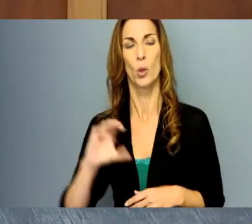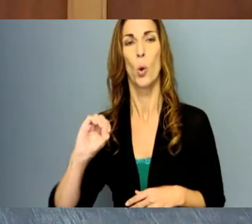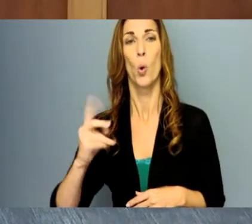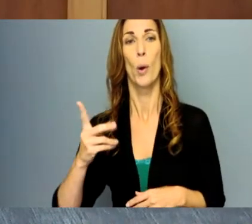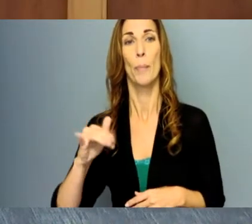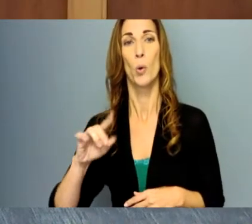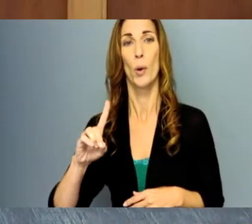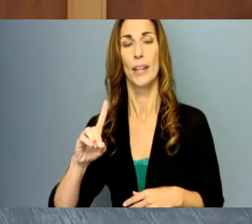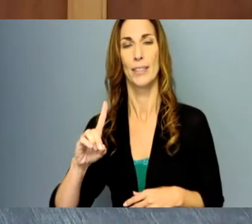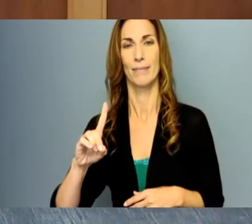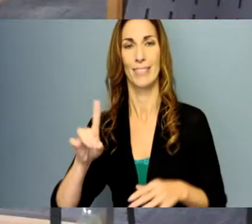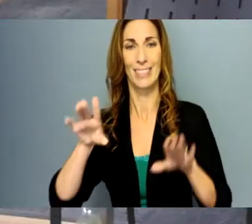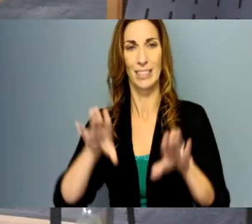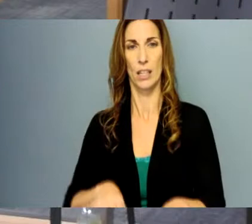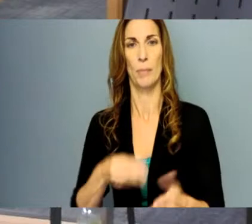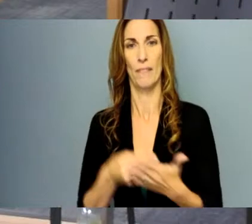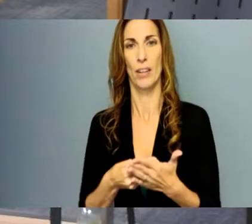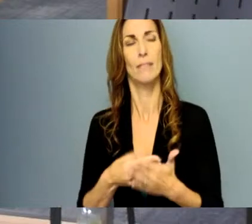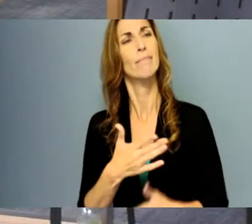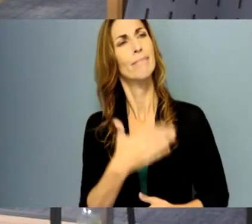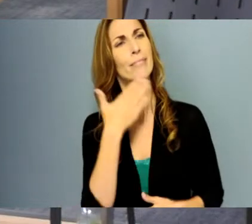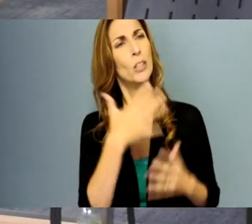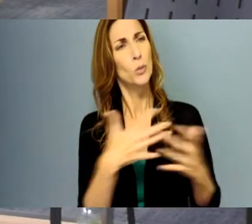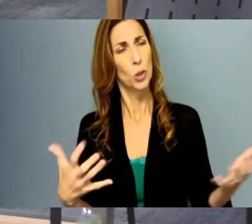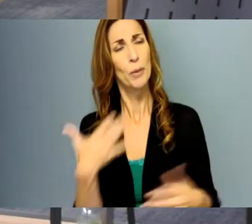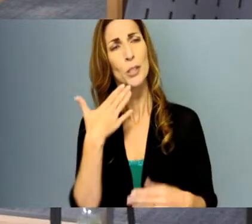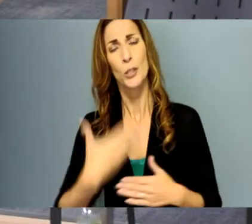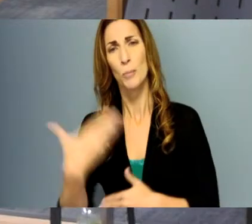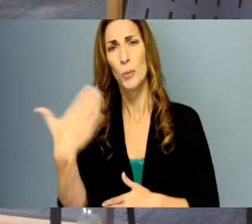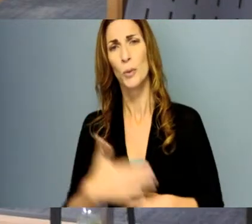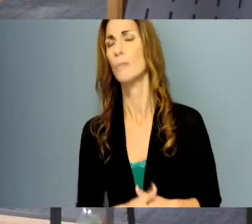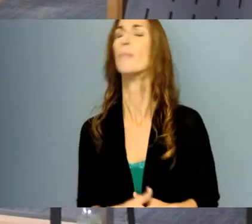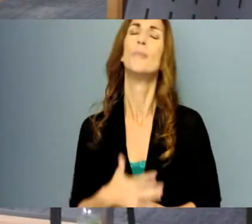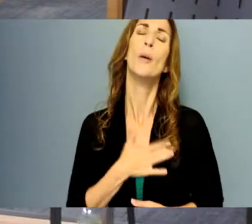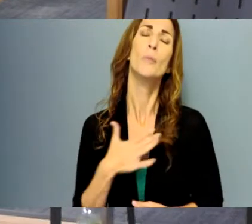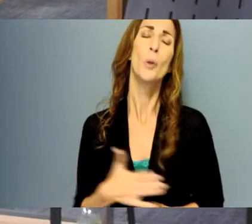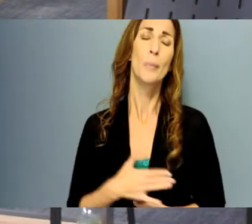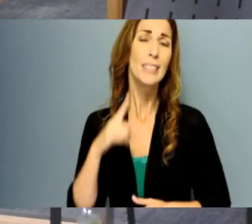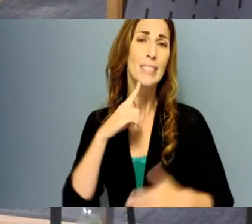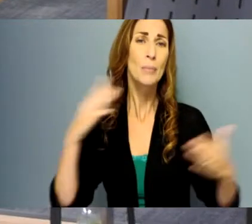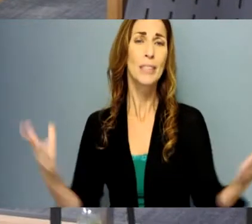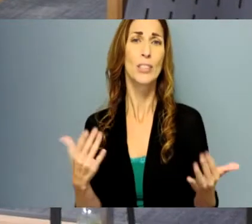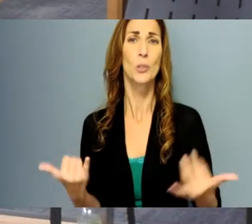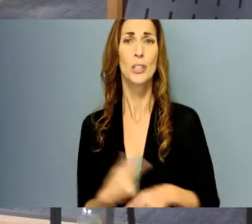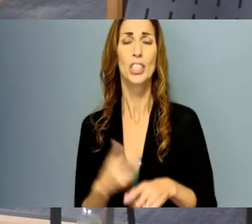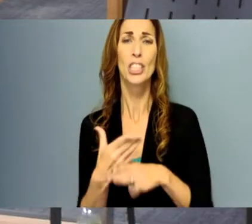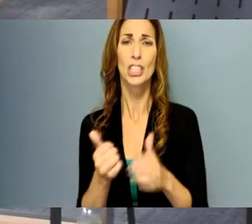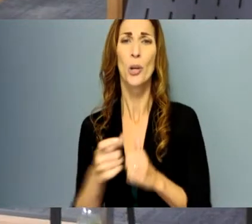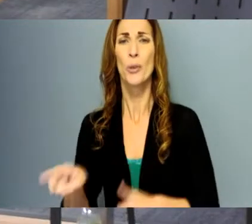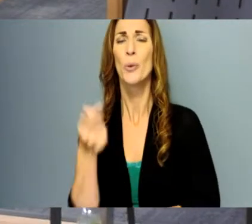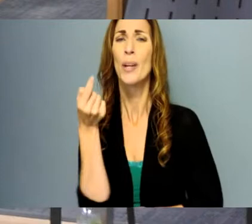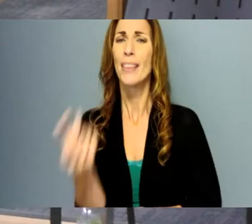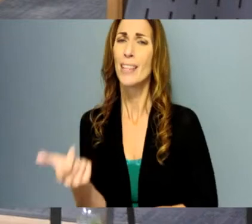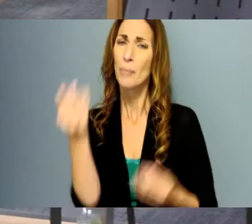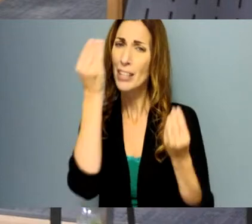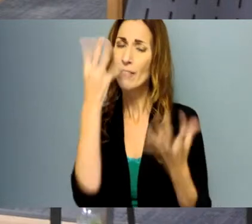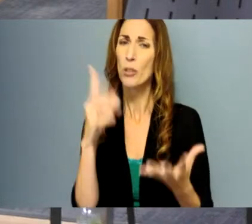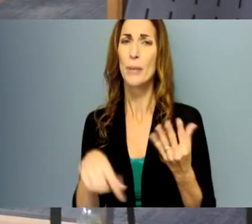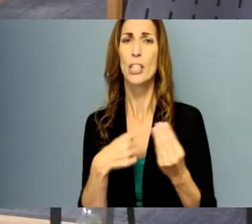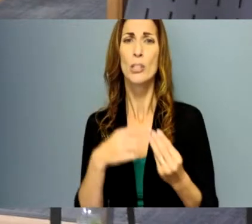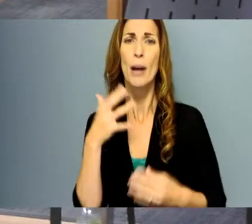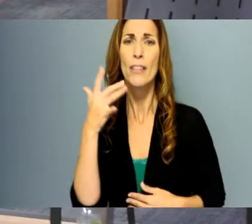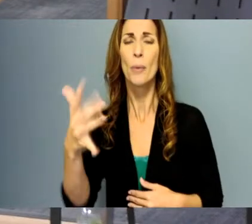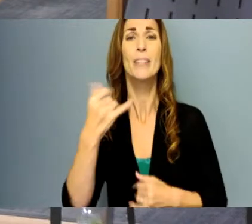program. Thank you so much, and good morning, everyone. I'm so pleased to be here today to share with you a bit of information on the